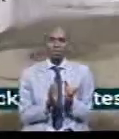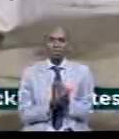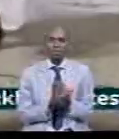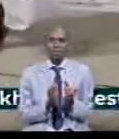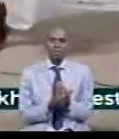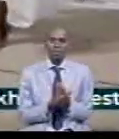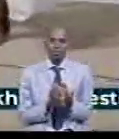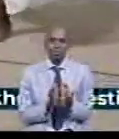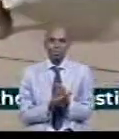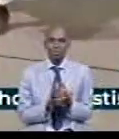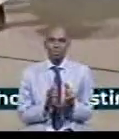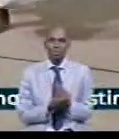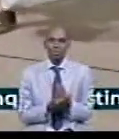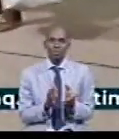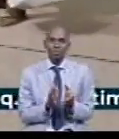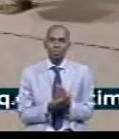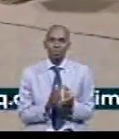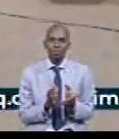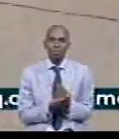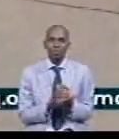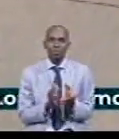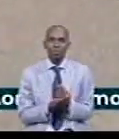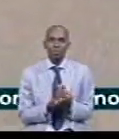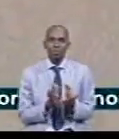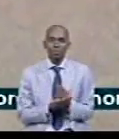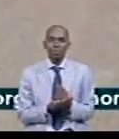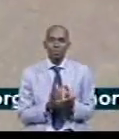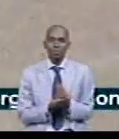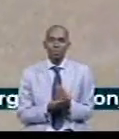More miracles. Thanks, Shani.